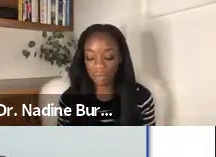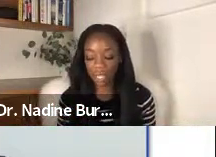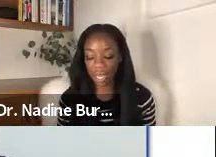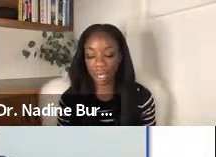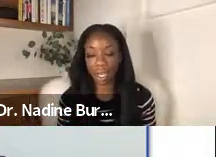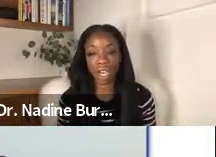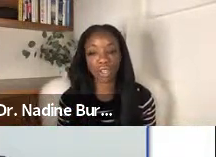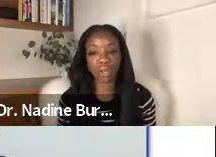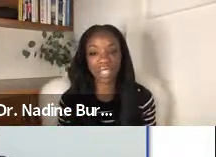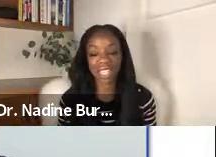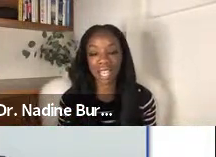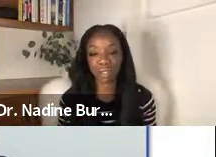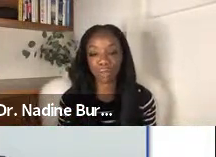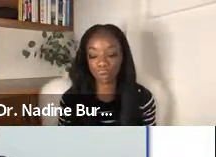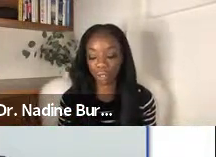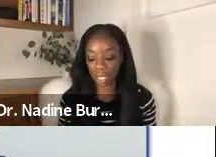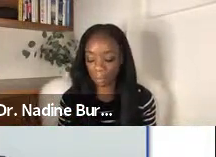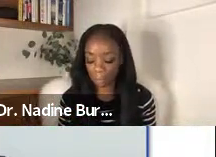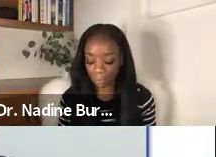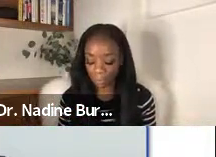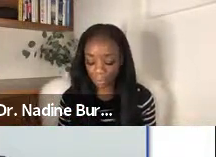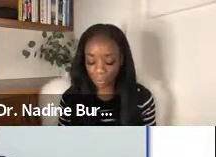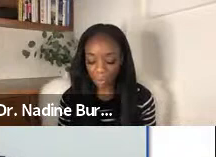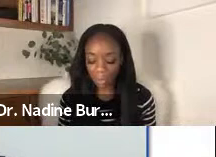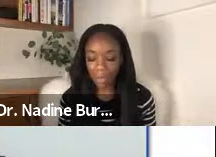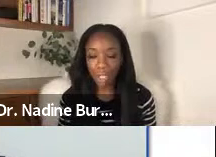communities across California